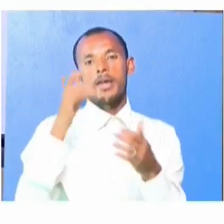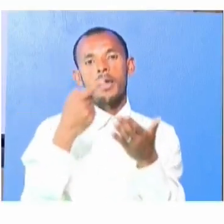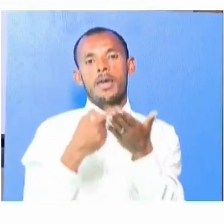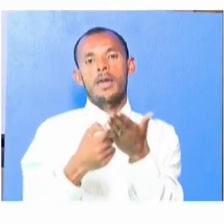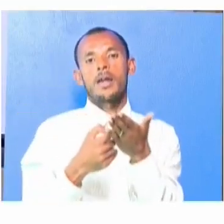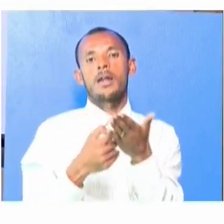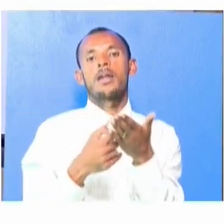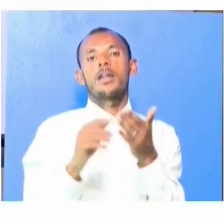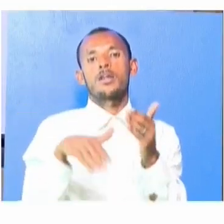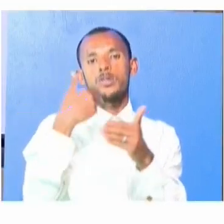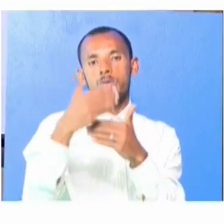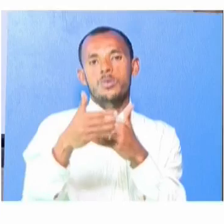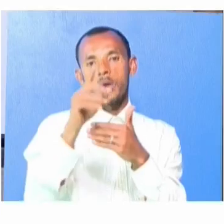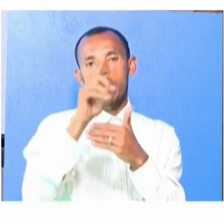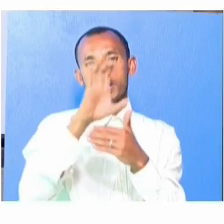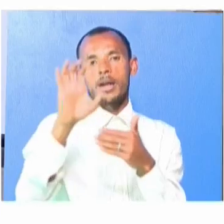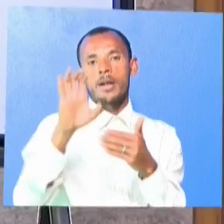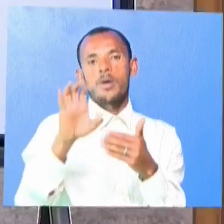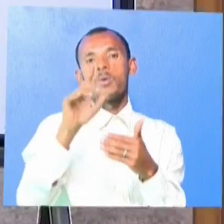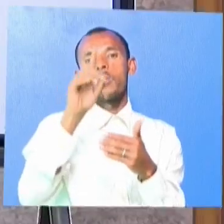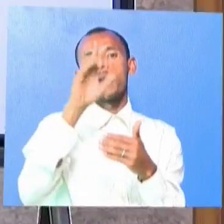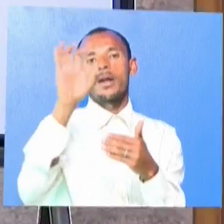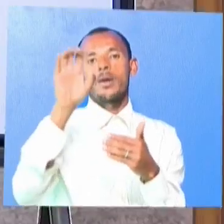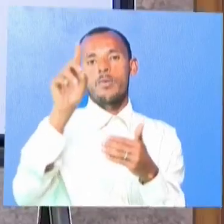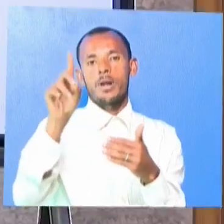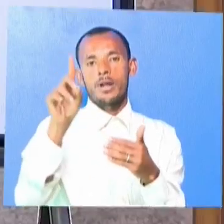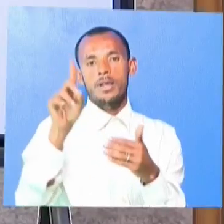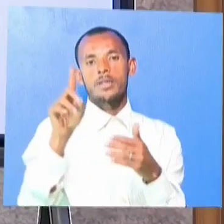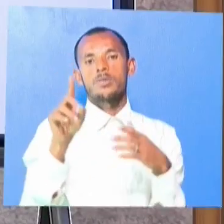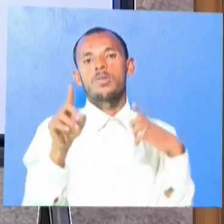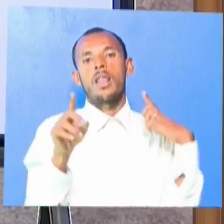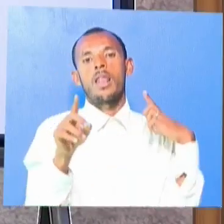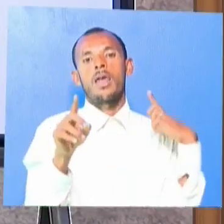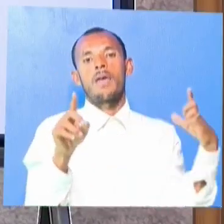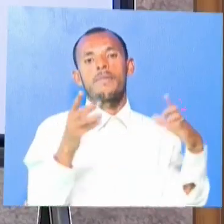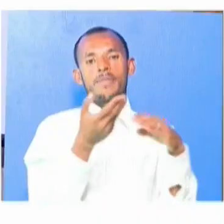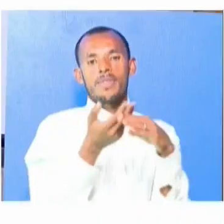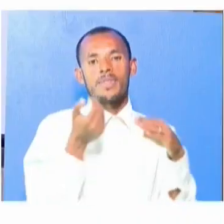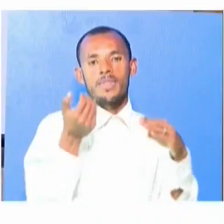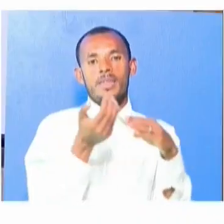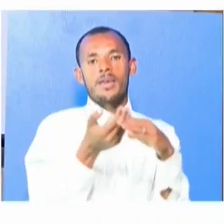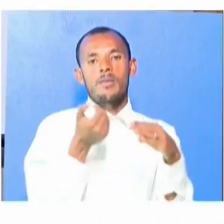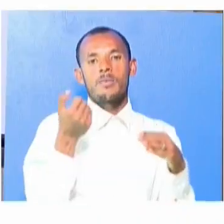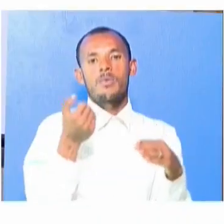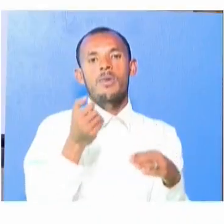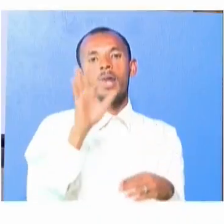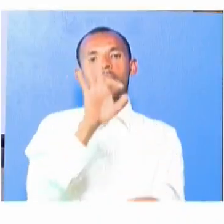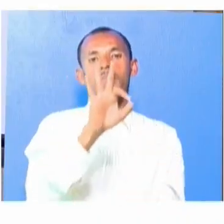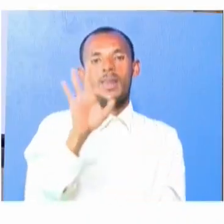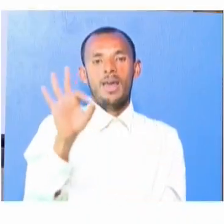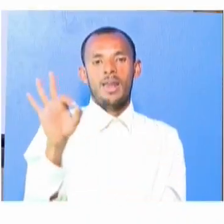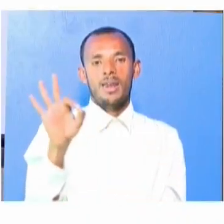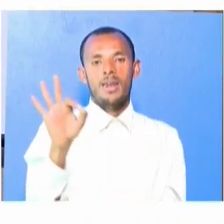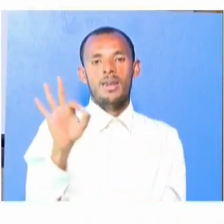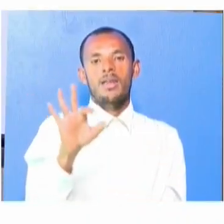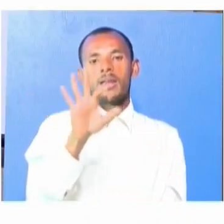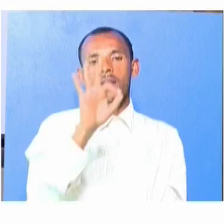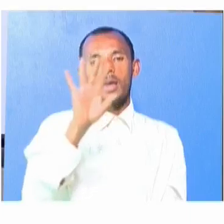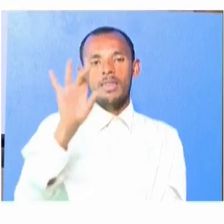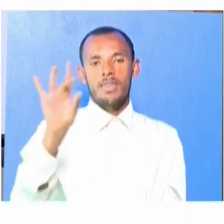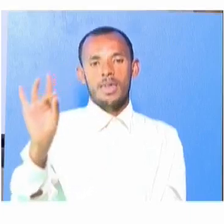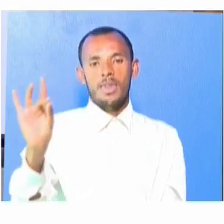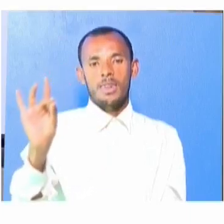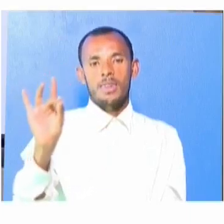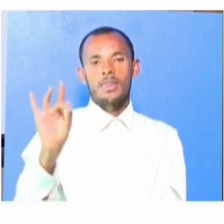you have 101 and so on. To the left of 100, you have 99,